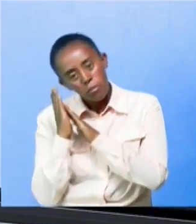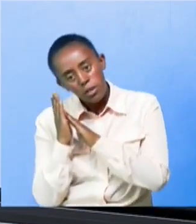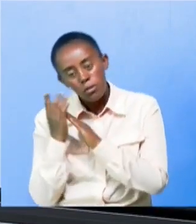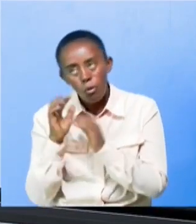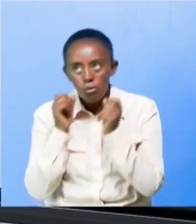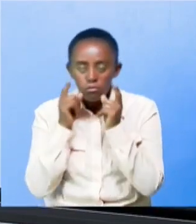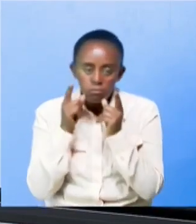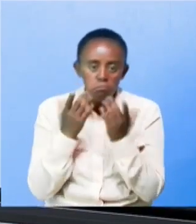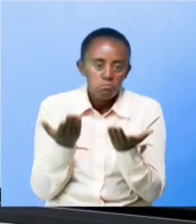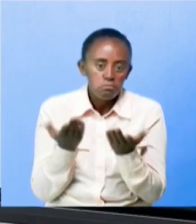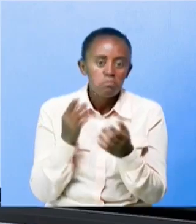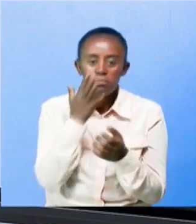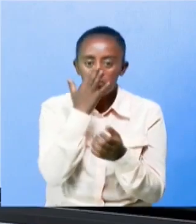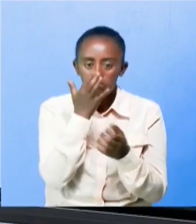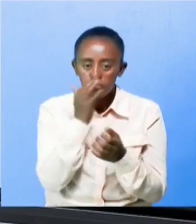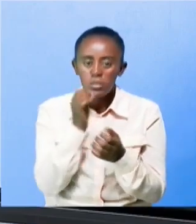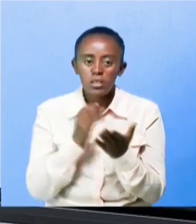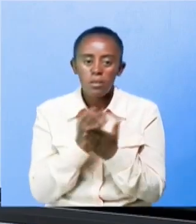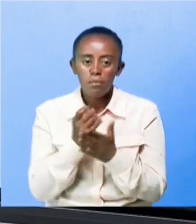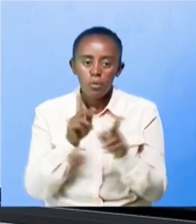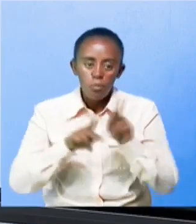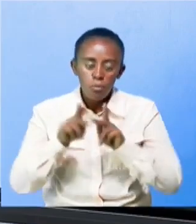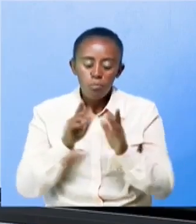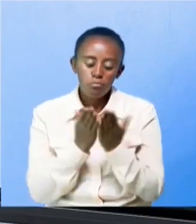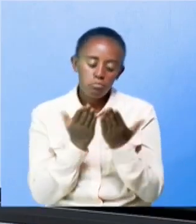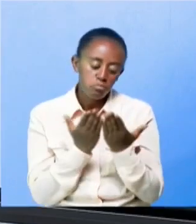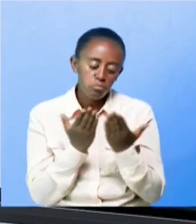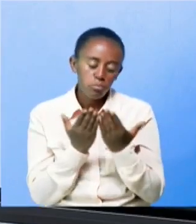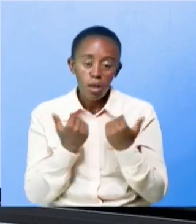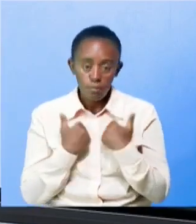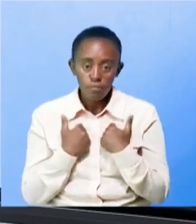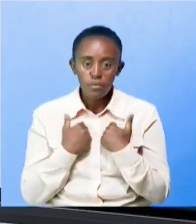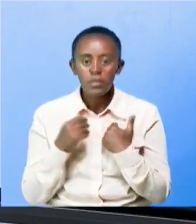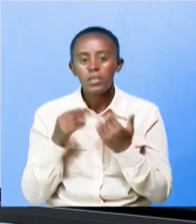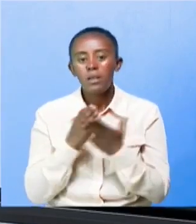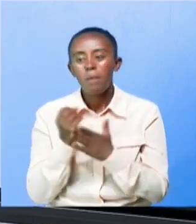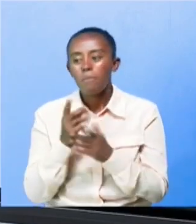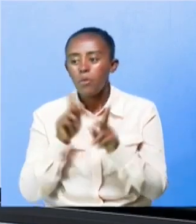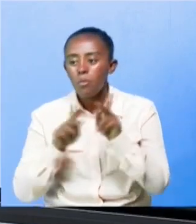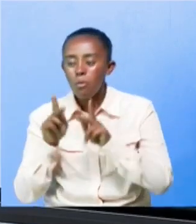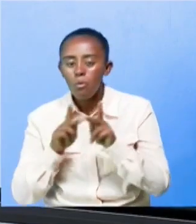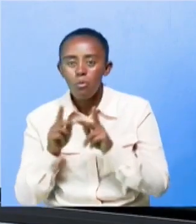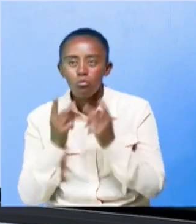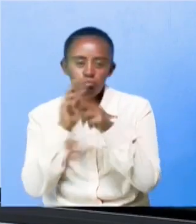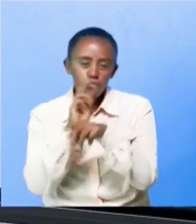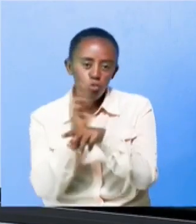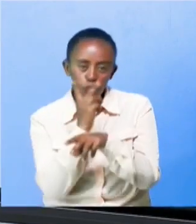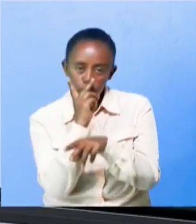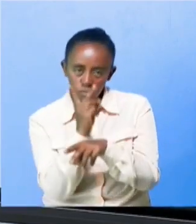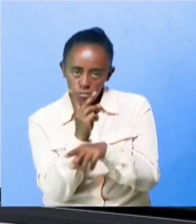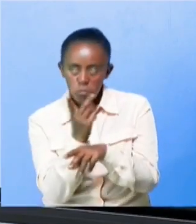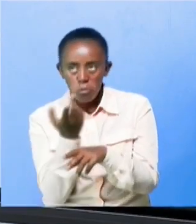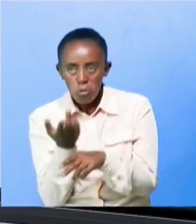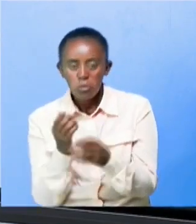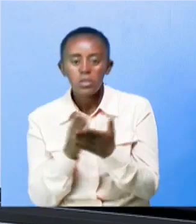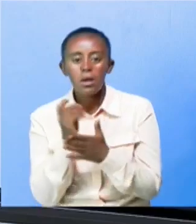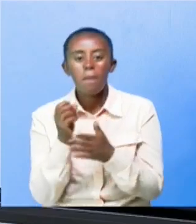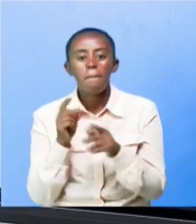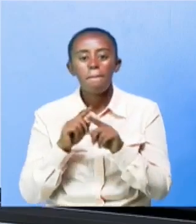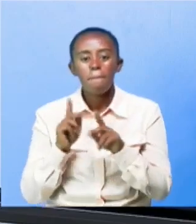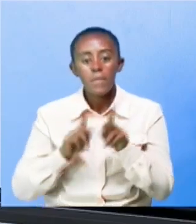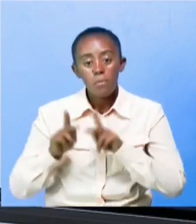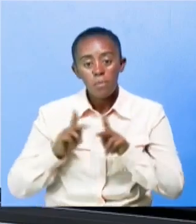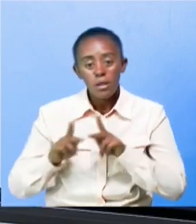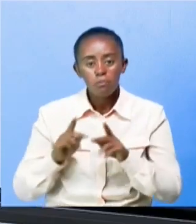from bed. Some people like reading books, some people like watching movies, and some people like